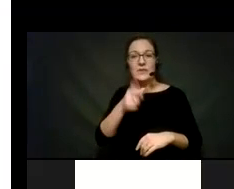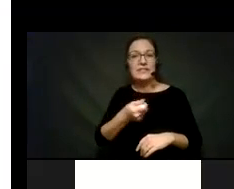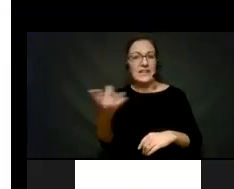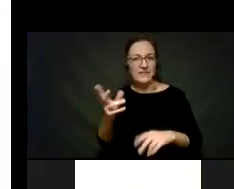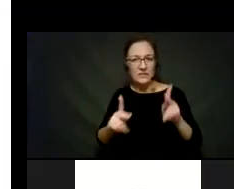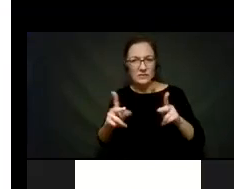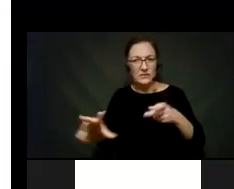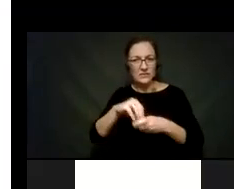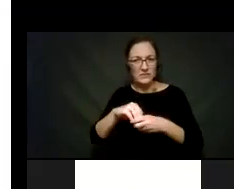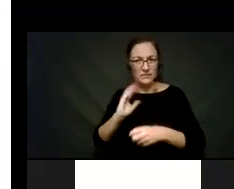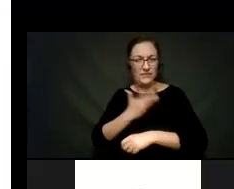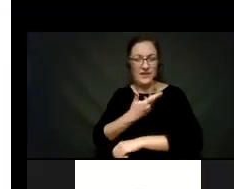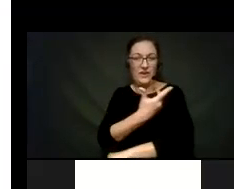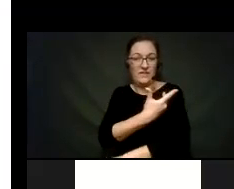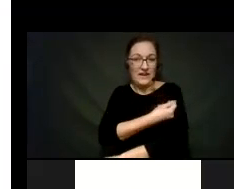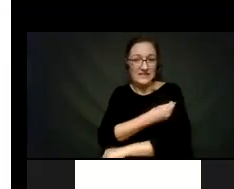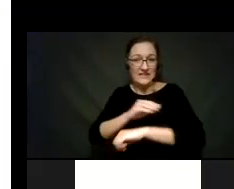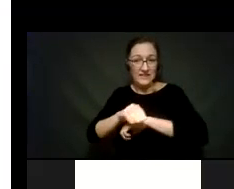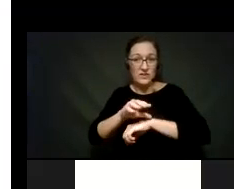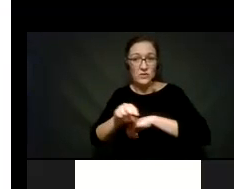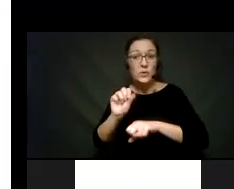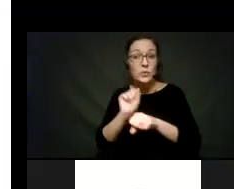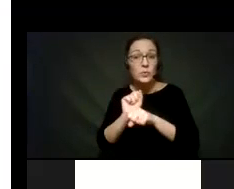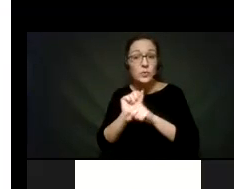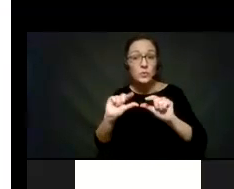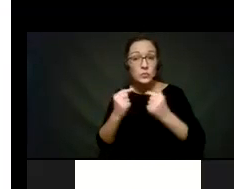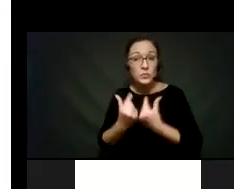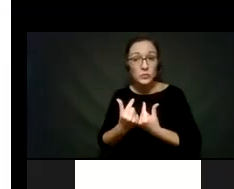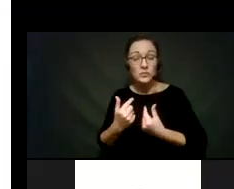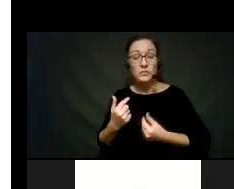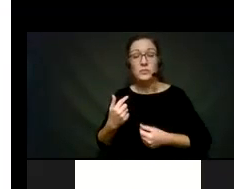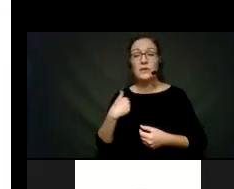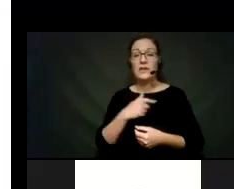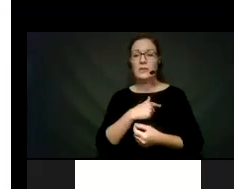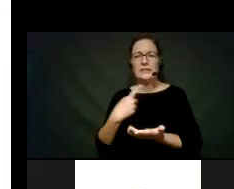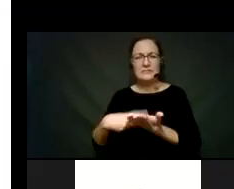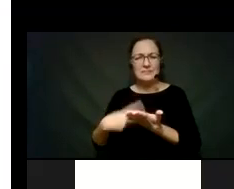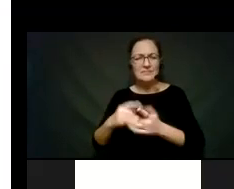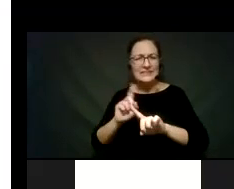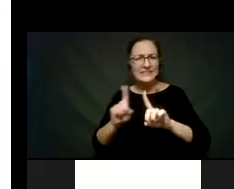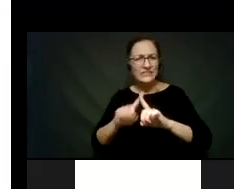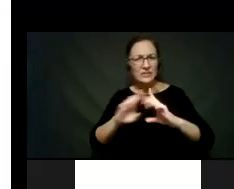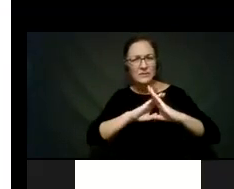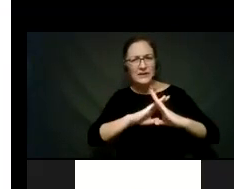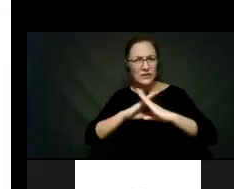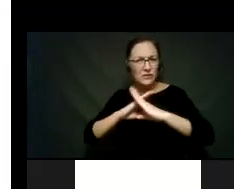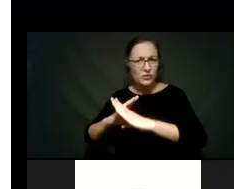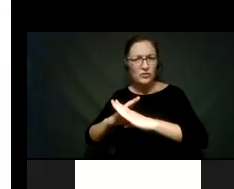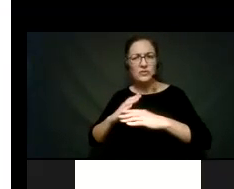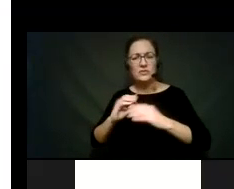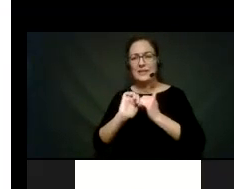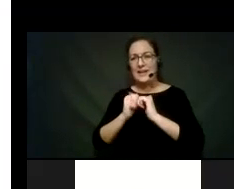our vaccine advisory work group that we meet with and discuss different barriers and solutions that we can do to address